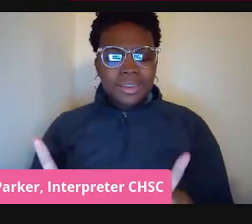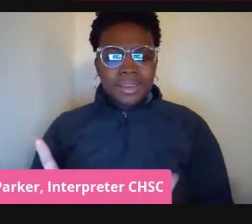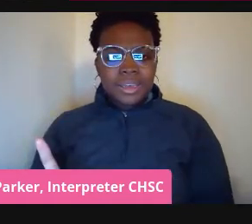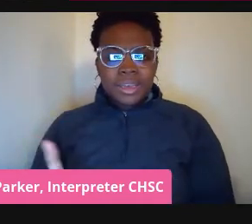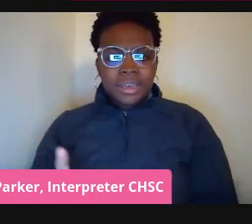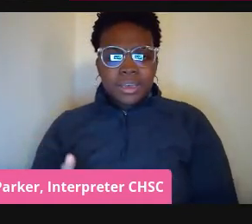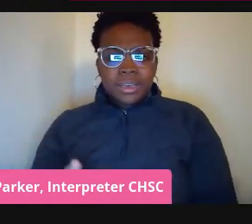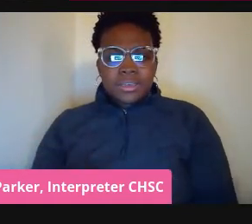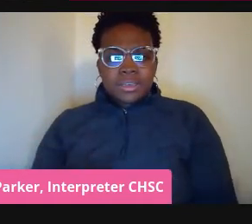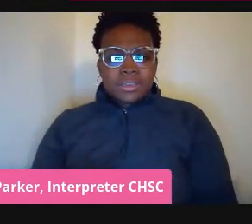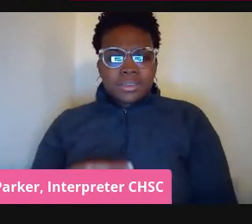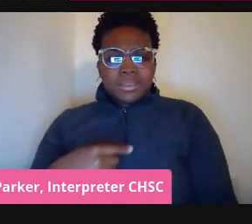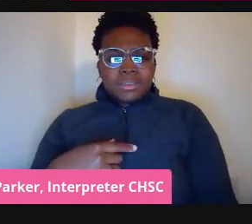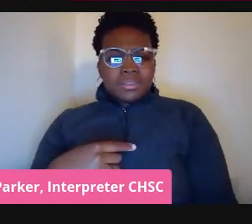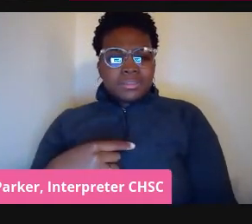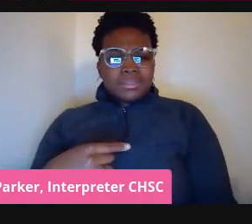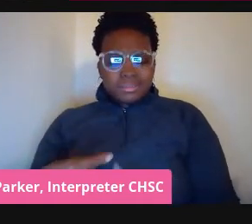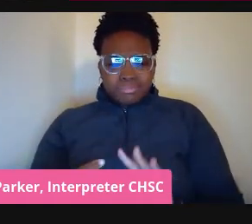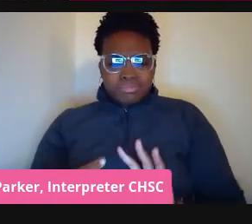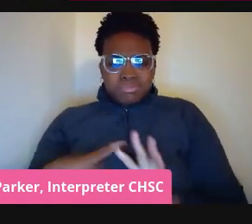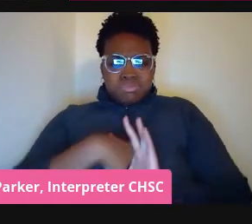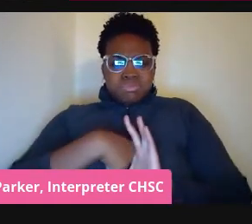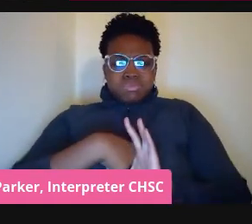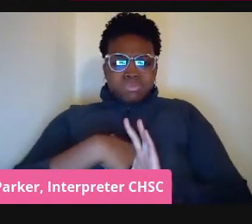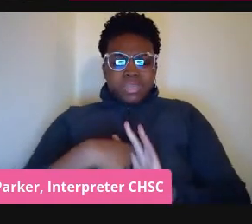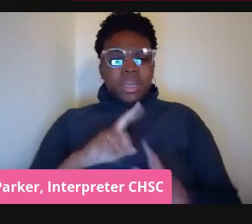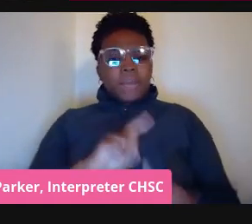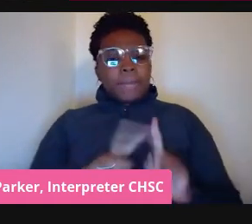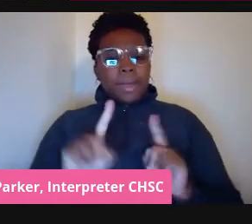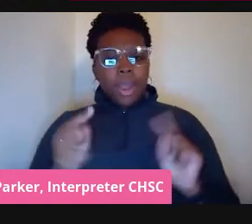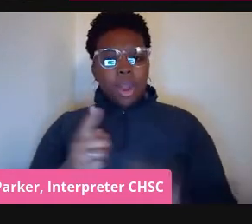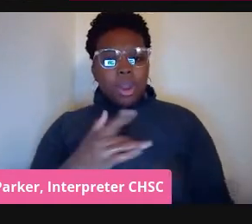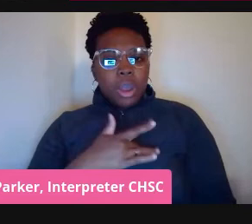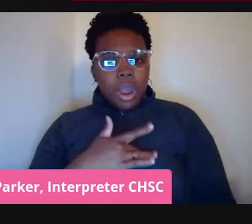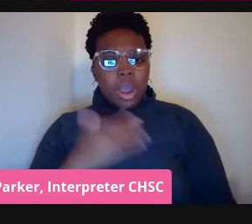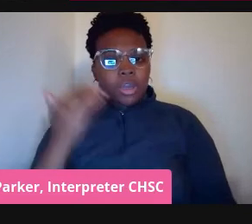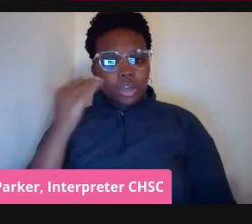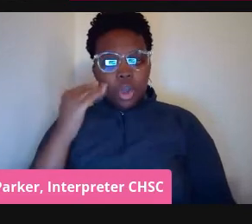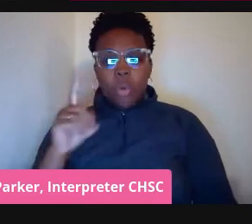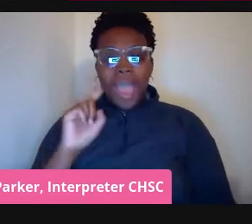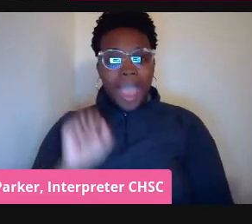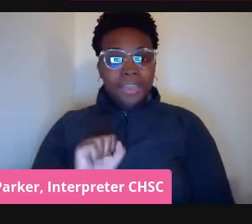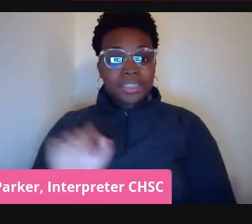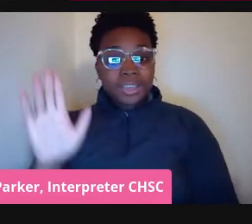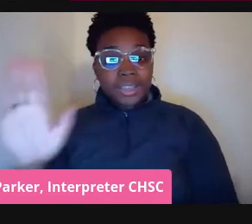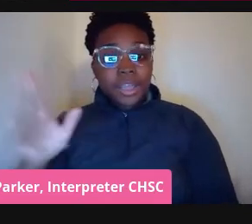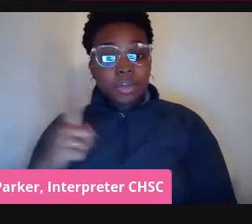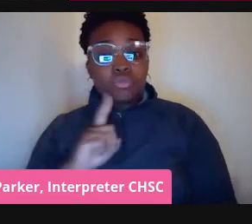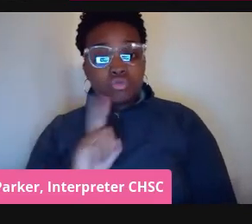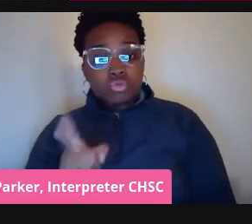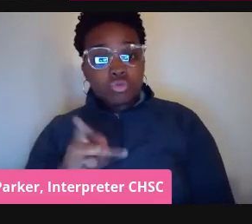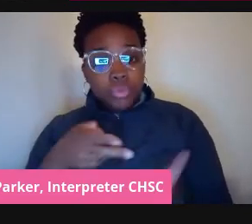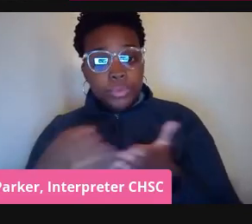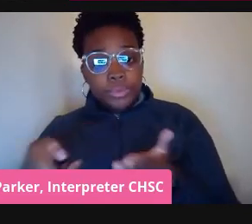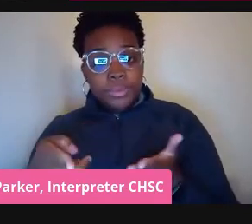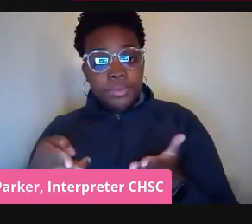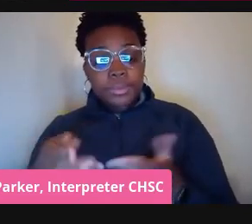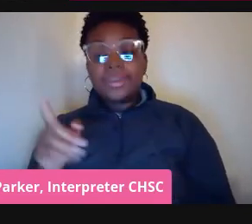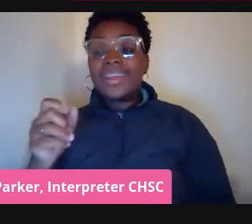when someone says that to you, but it hurts your heart to know that that's actually someone's truth. That's the truth of a lot of